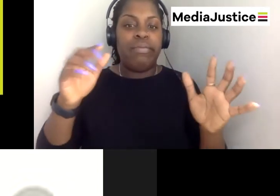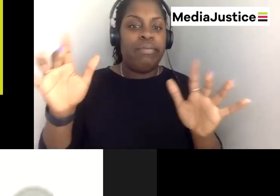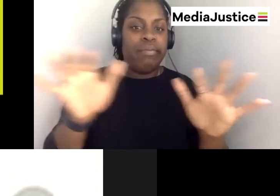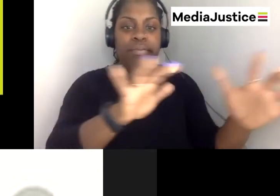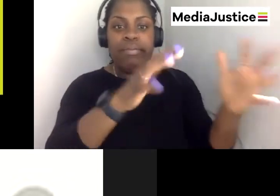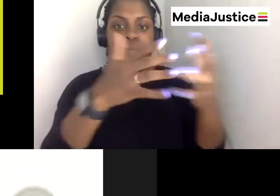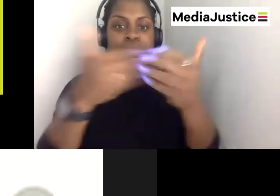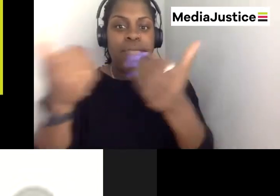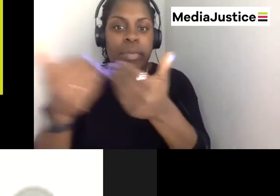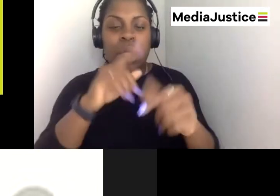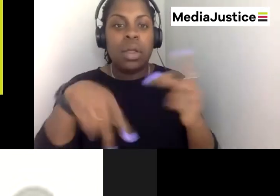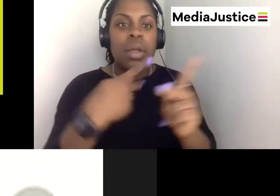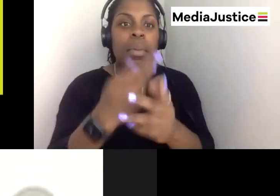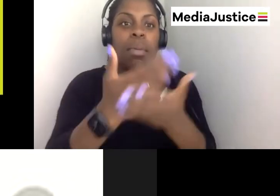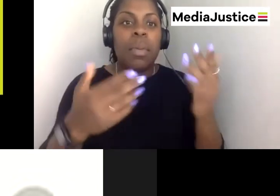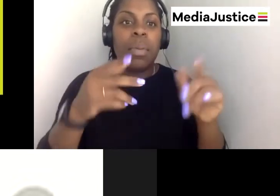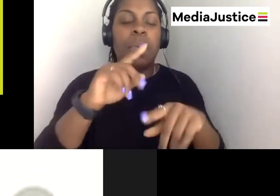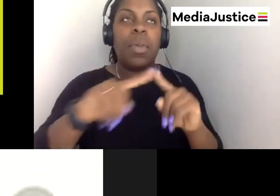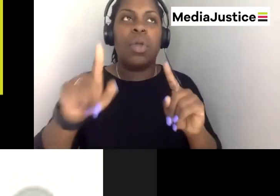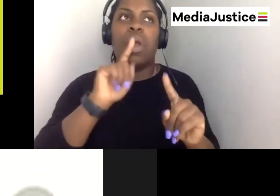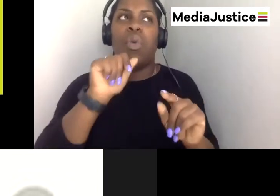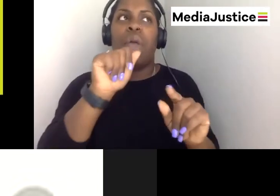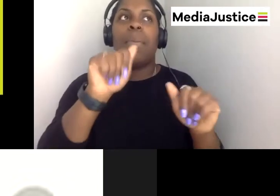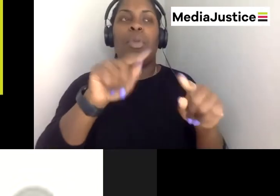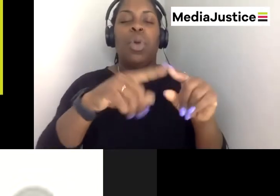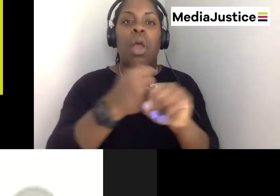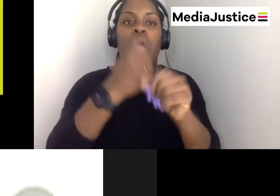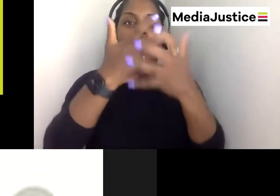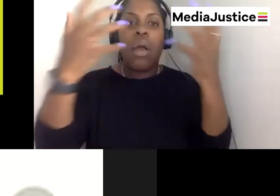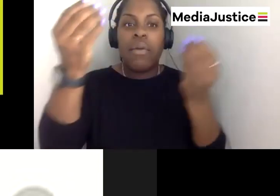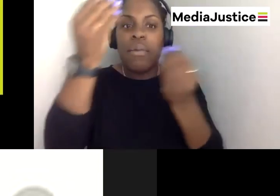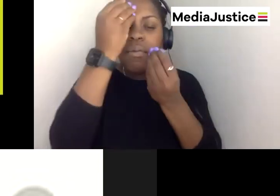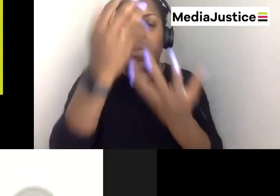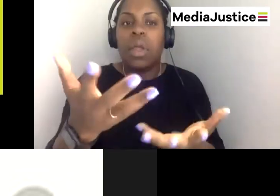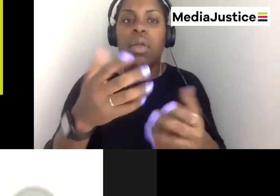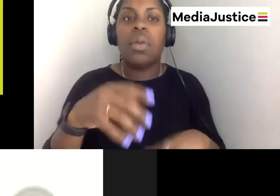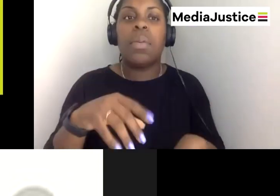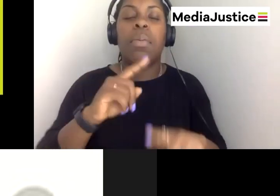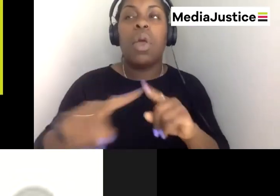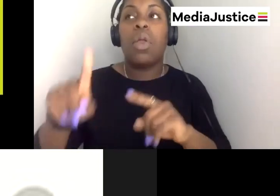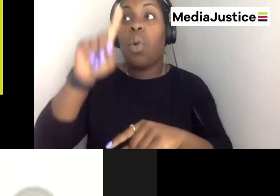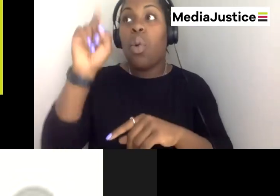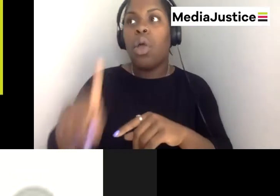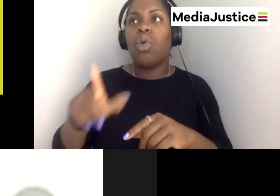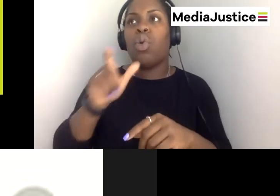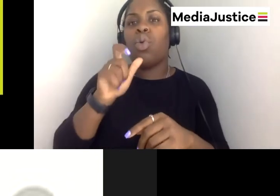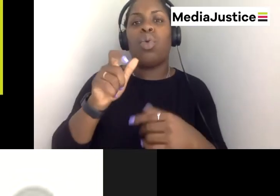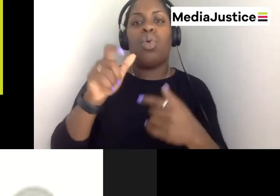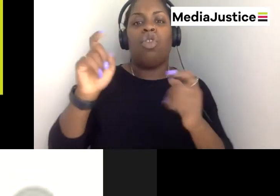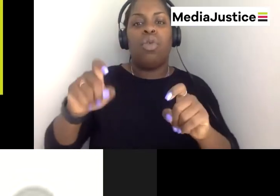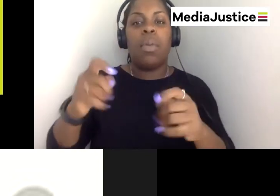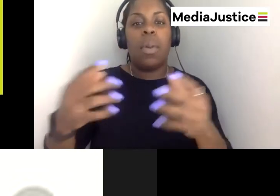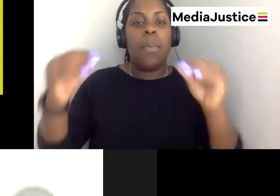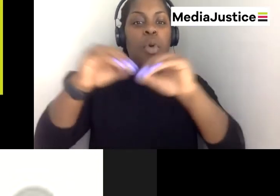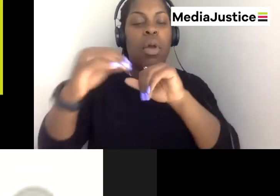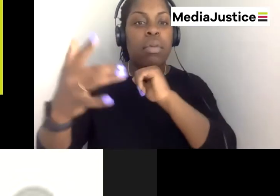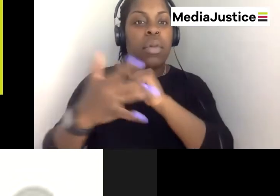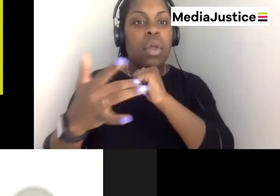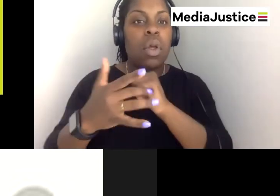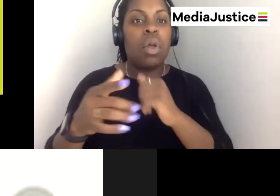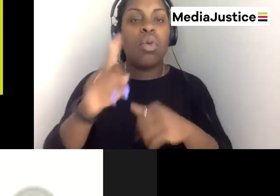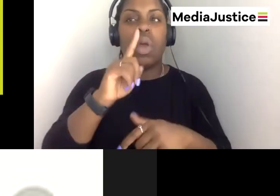places, but we haven't been able to get information back. I think your question about who's using what technology, yeah, is a really interesting